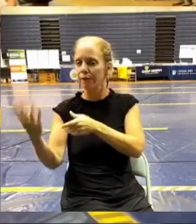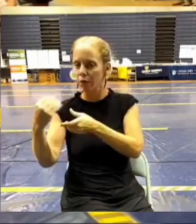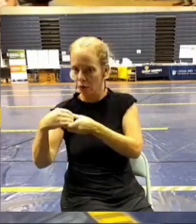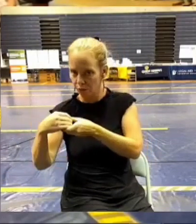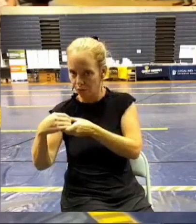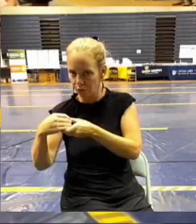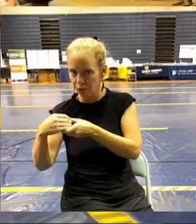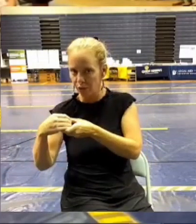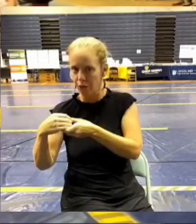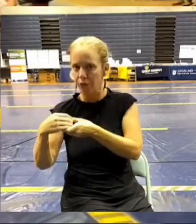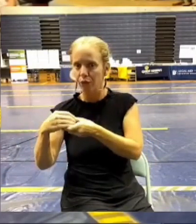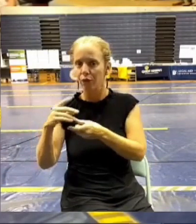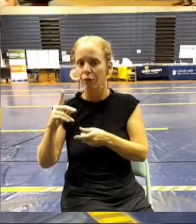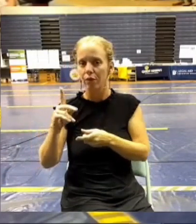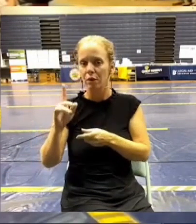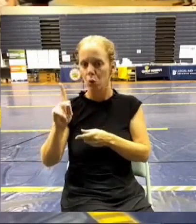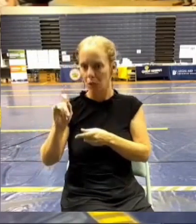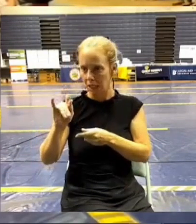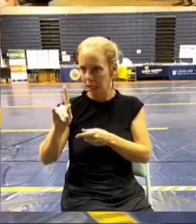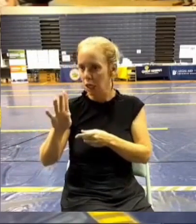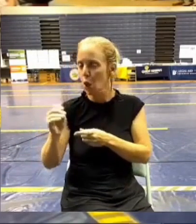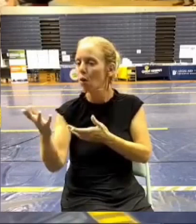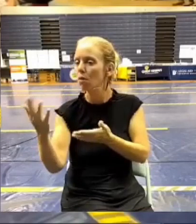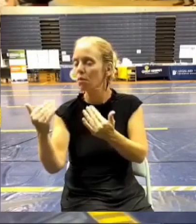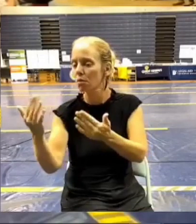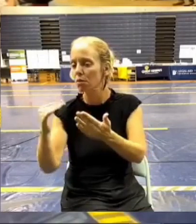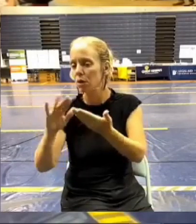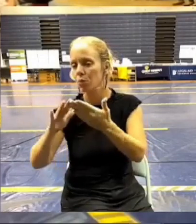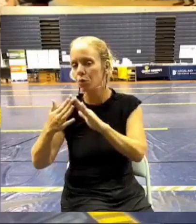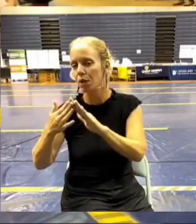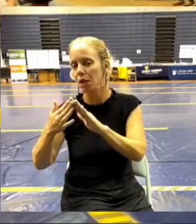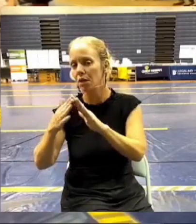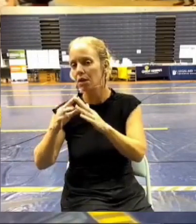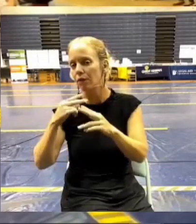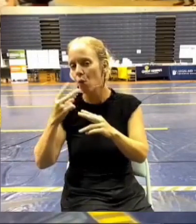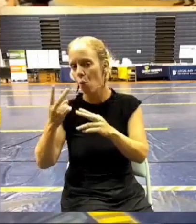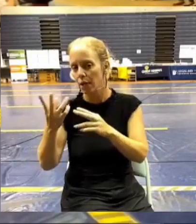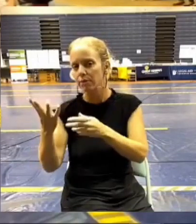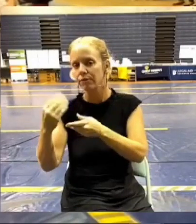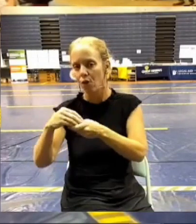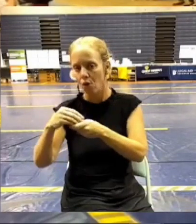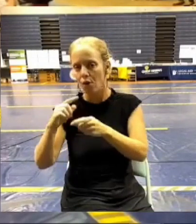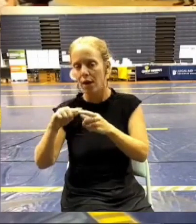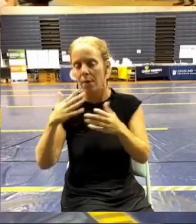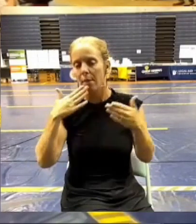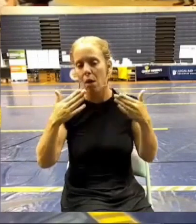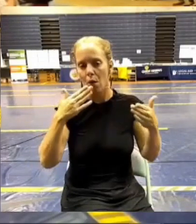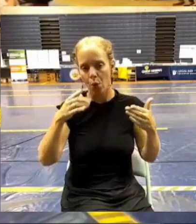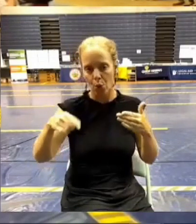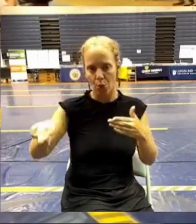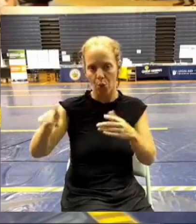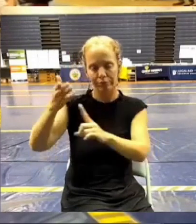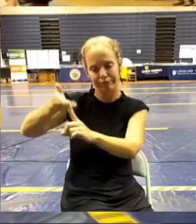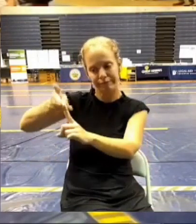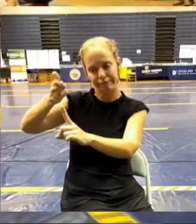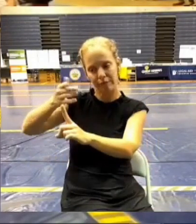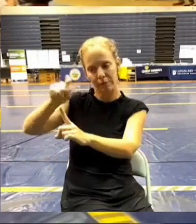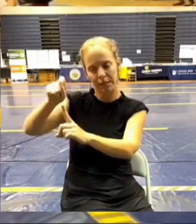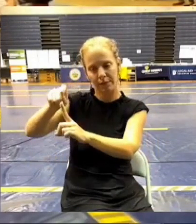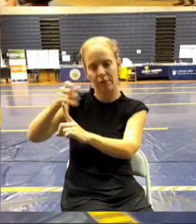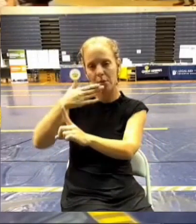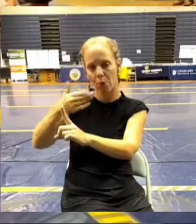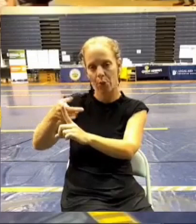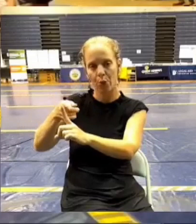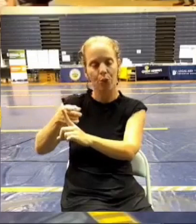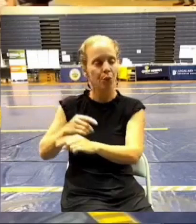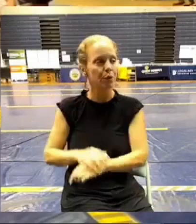for her to take back to the mayor and the county. So mahalo you guys. The big question for me is, and there's